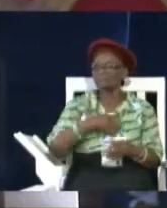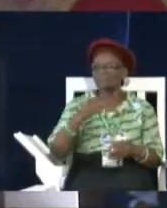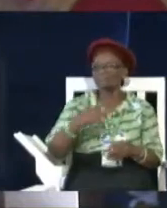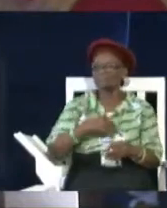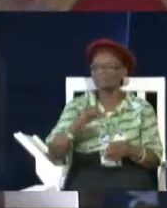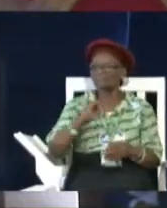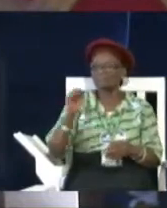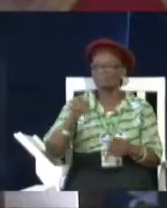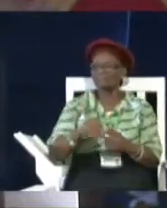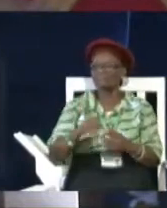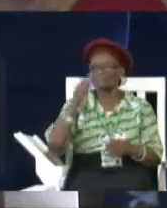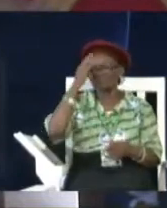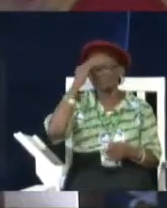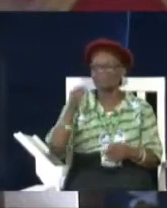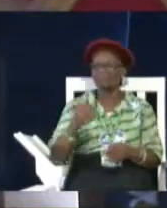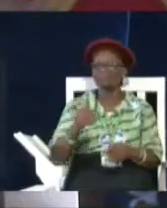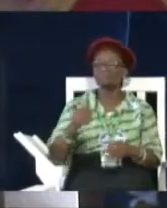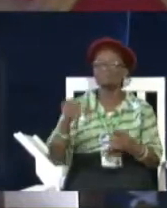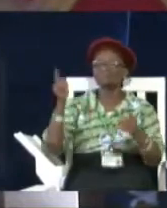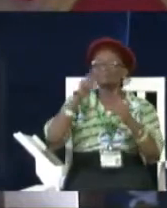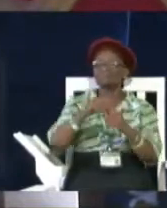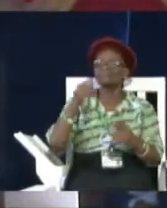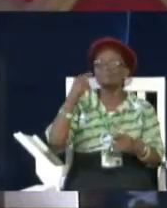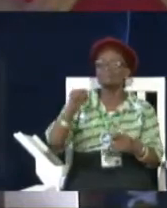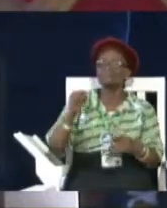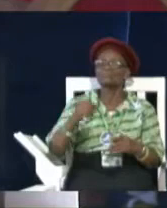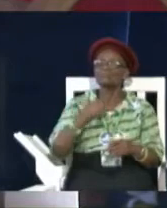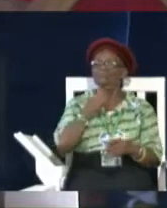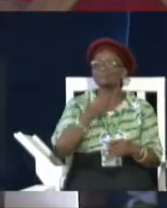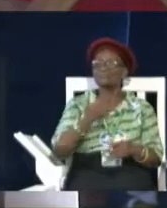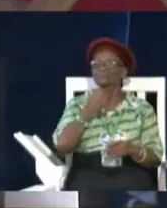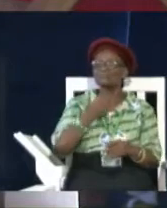right, the oil will not flow.